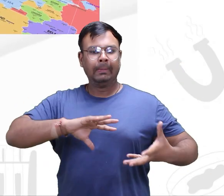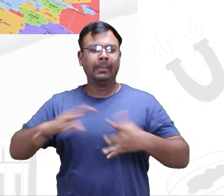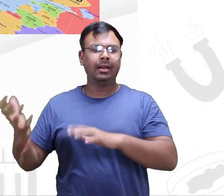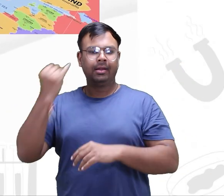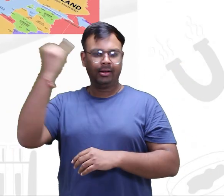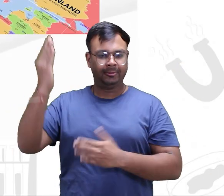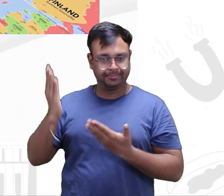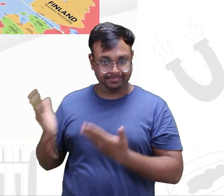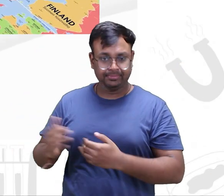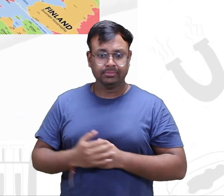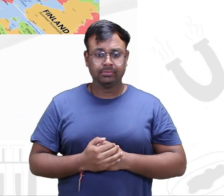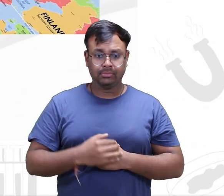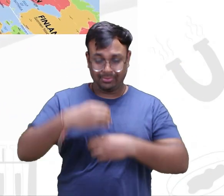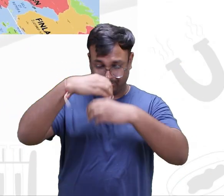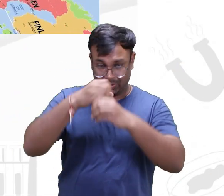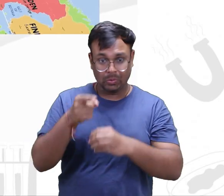Denmark.